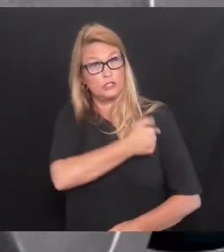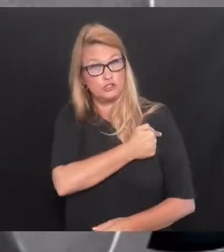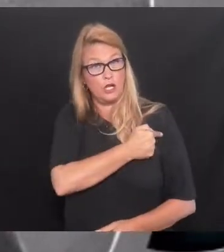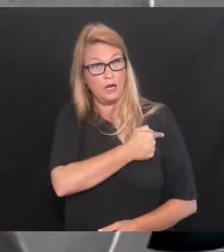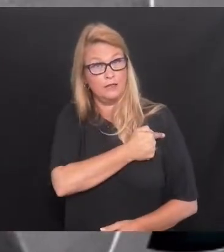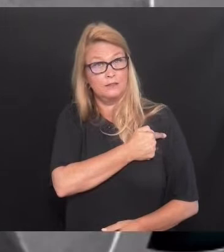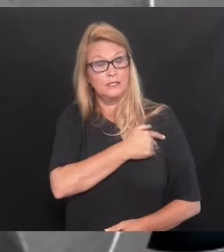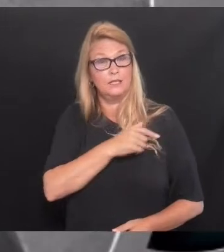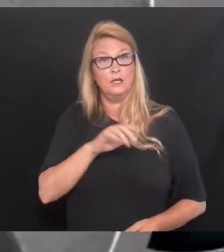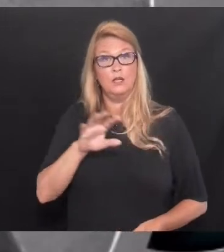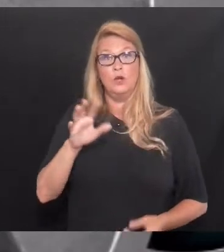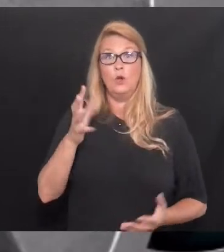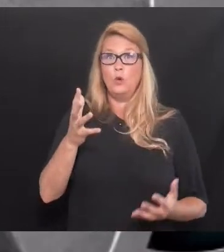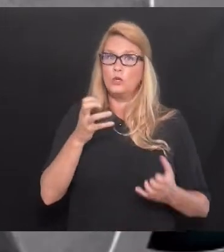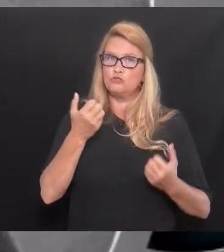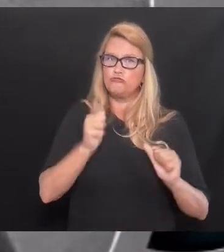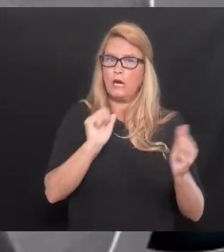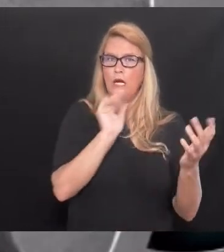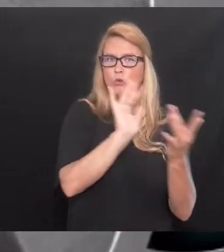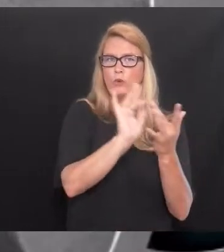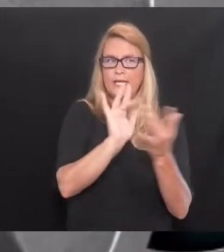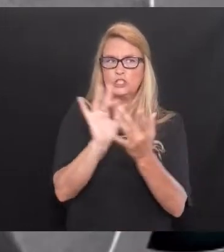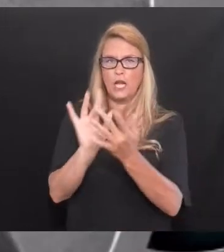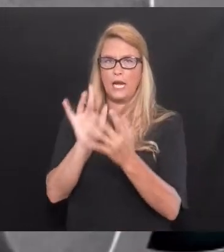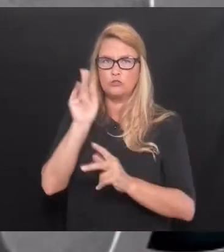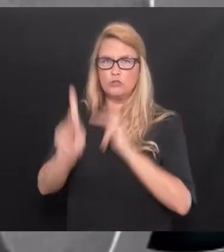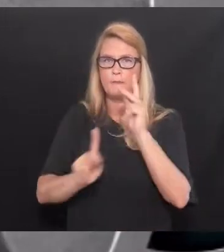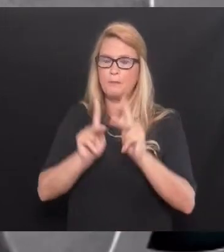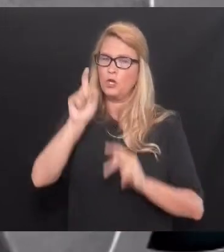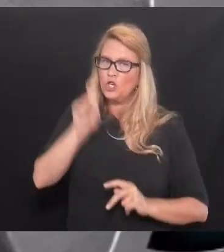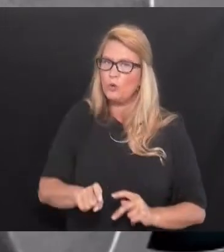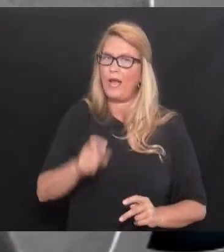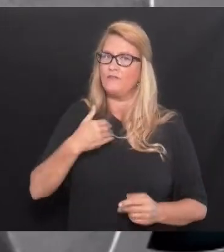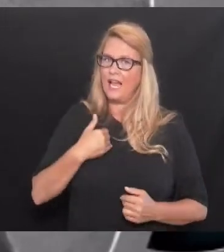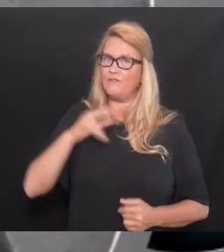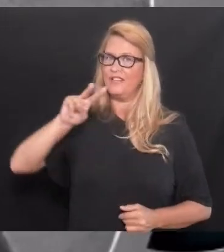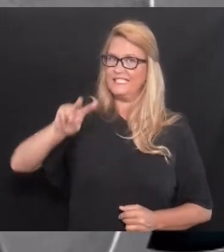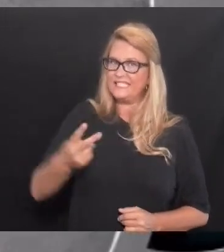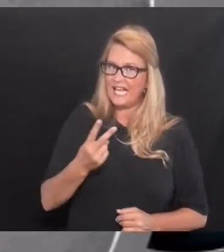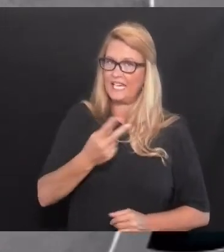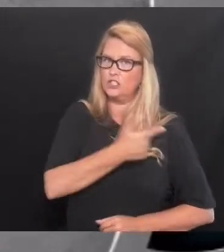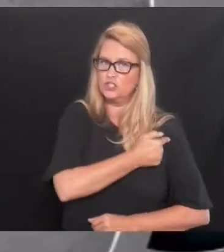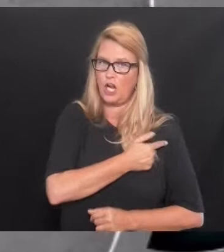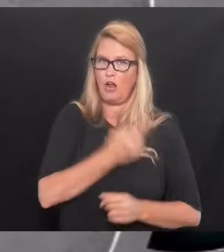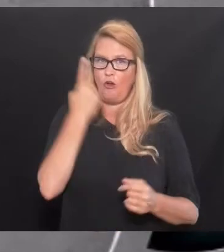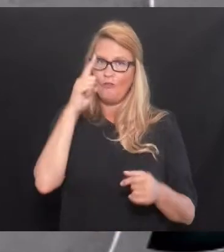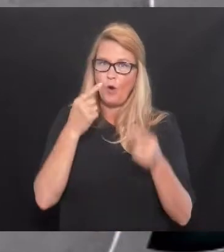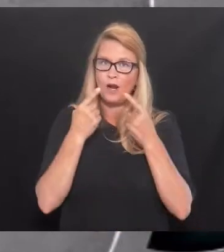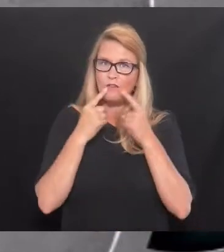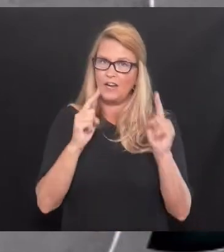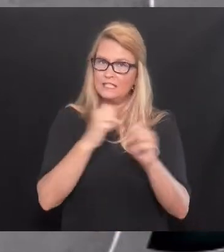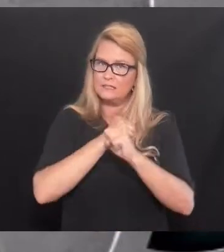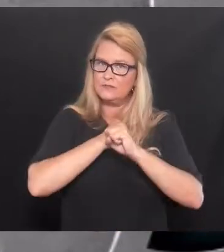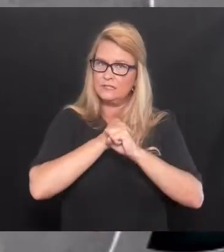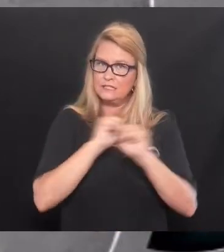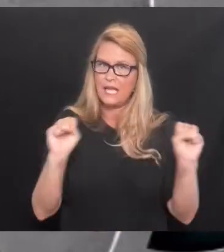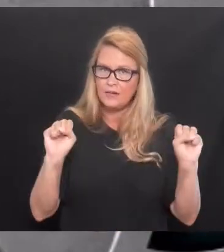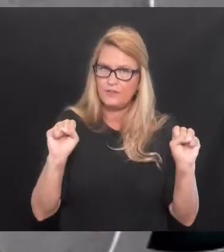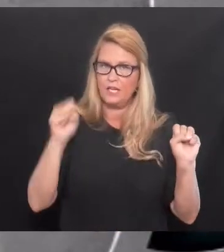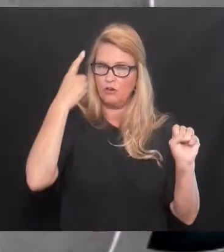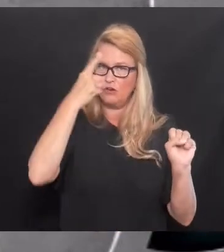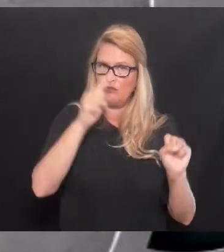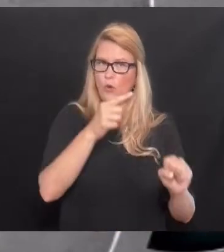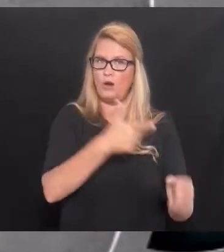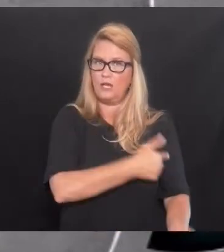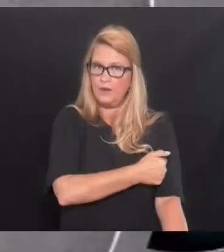are not coming back. So we do try to reach out to those people, but you have to have the second shot for the vaccine to be effective. So we do want people to come back, and we do